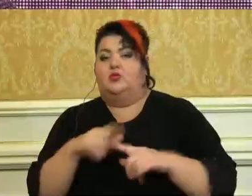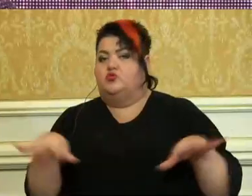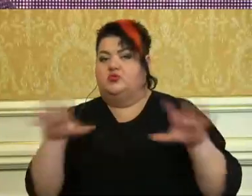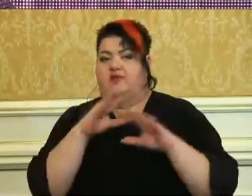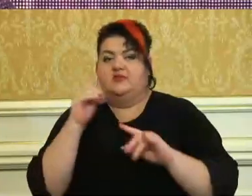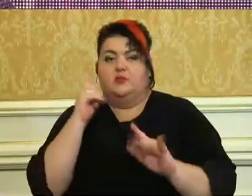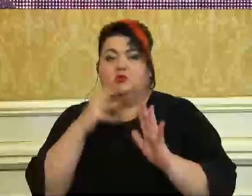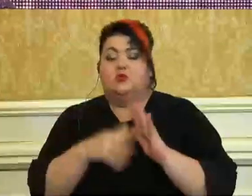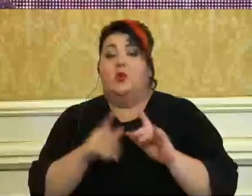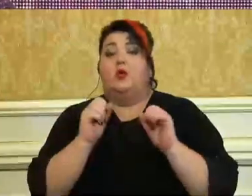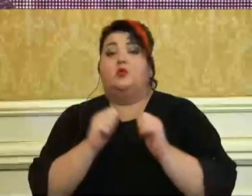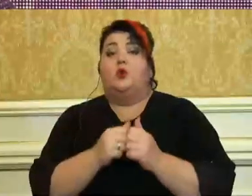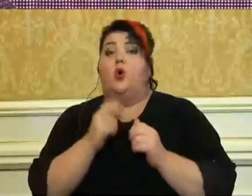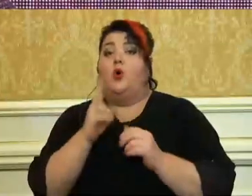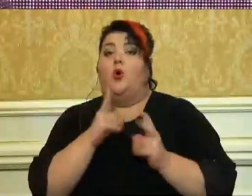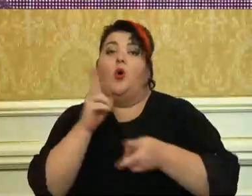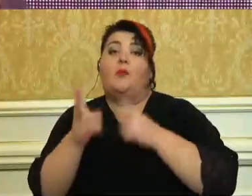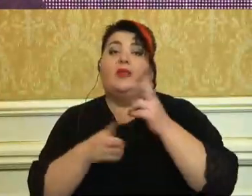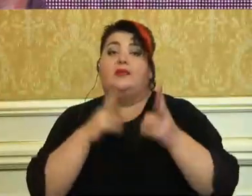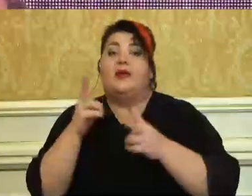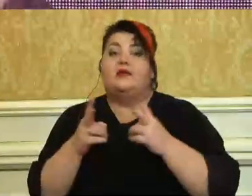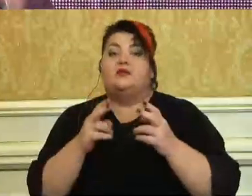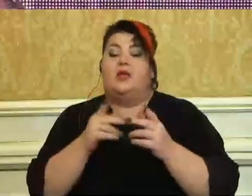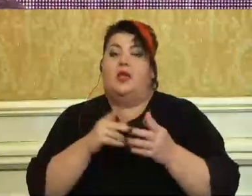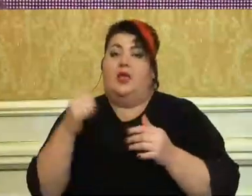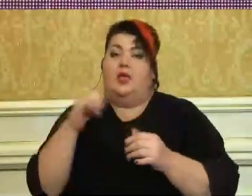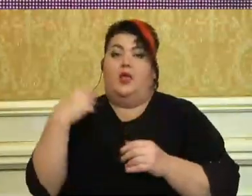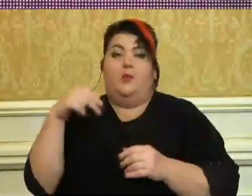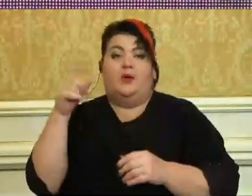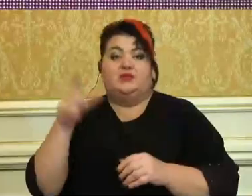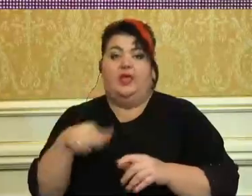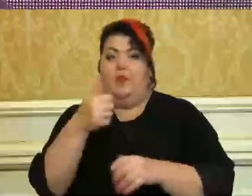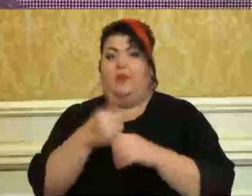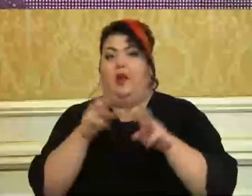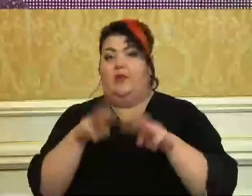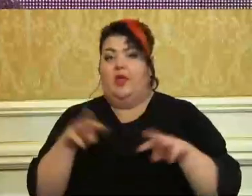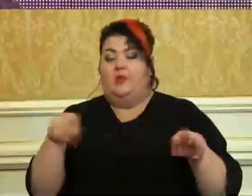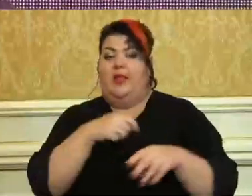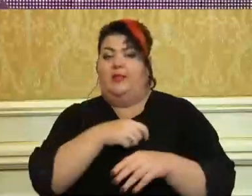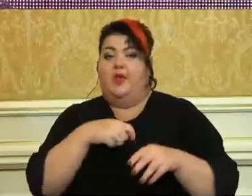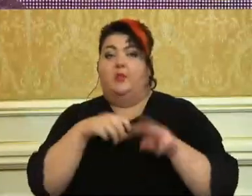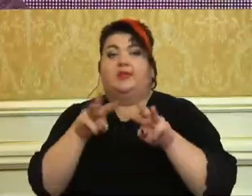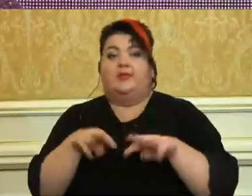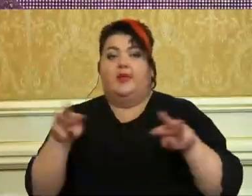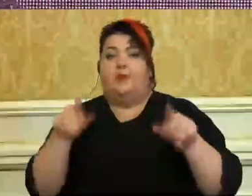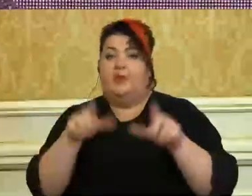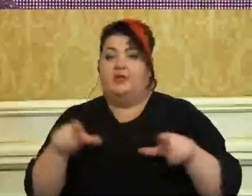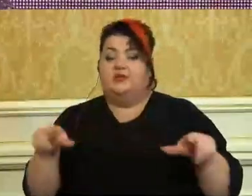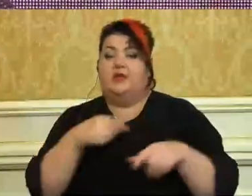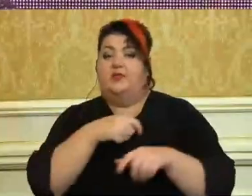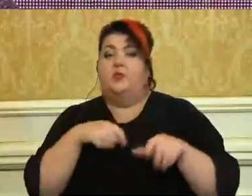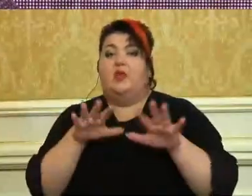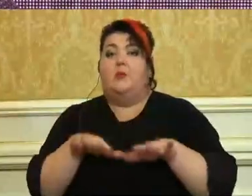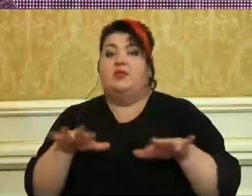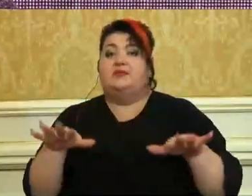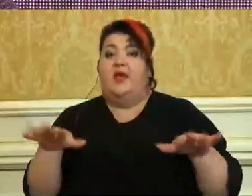the economical and political way. So what about the pretensions into the political sense? President, prime minister, deputies, ministers, or the